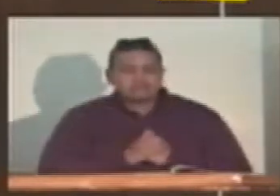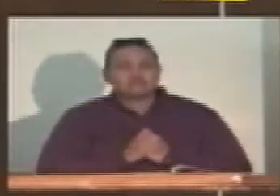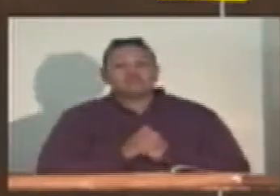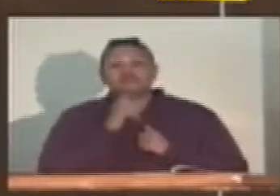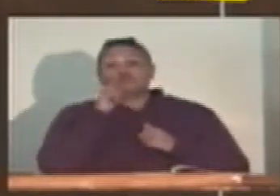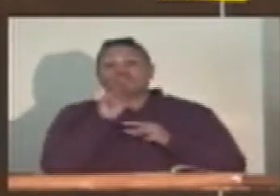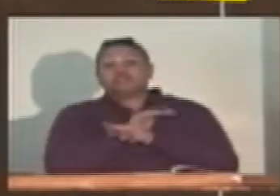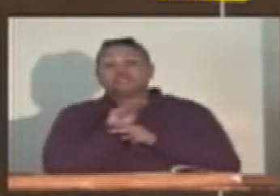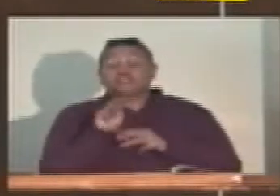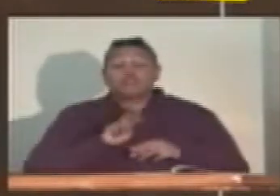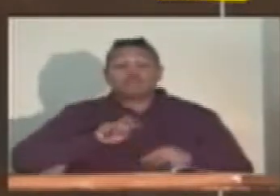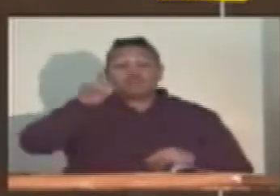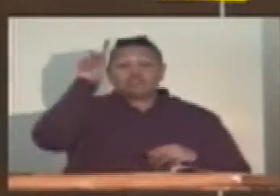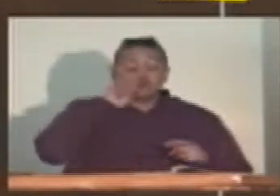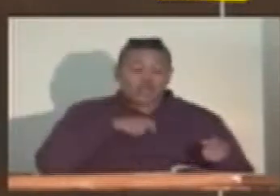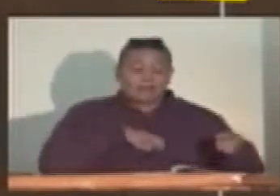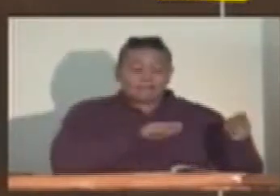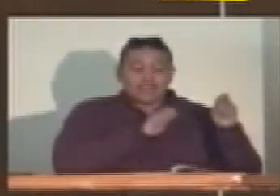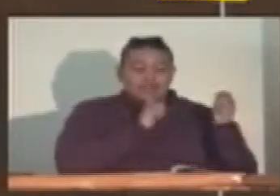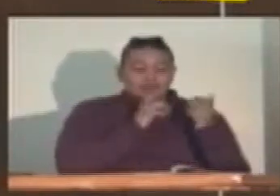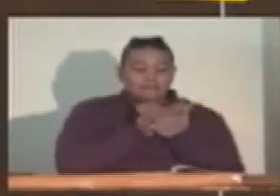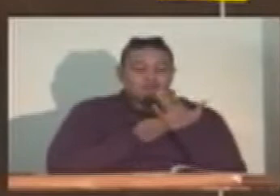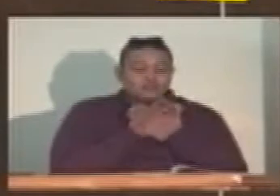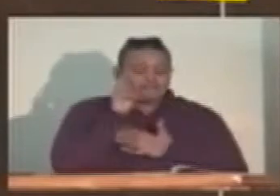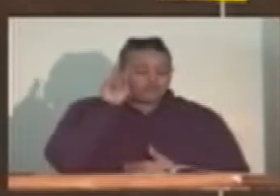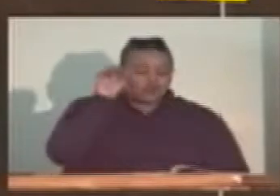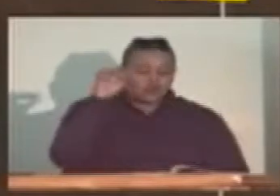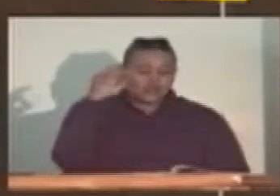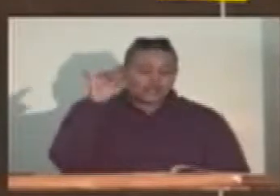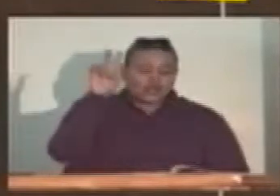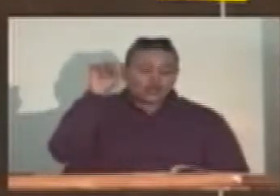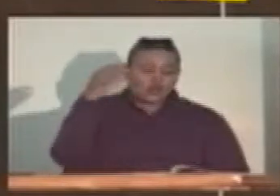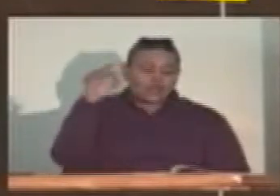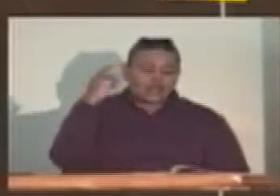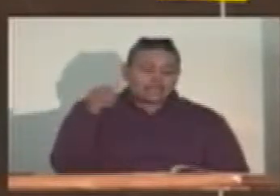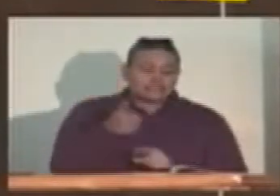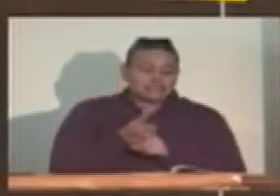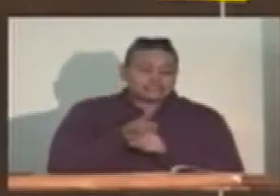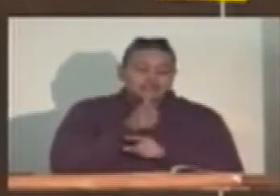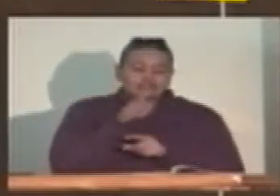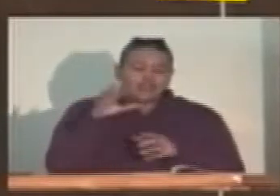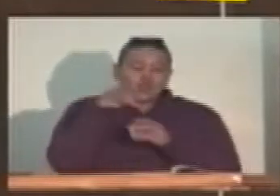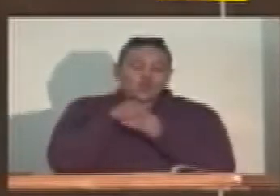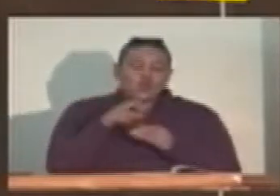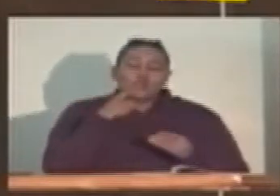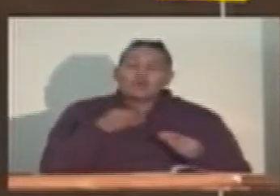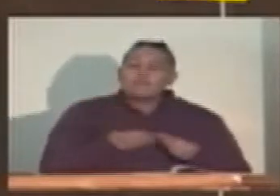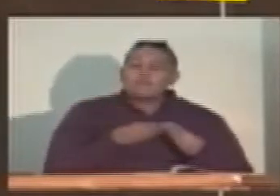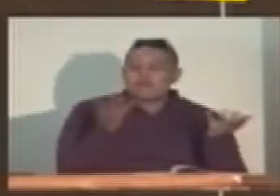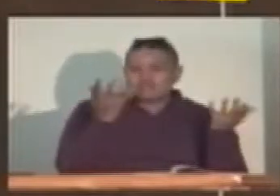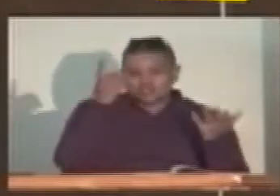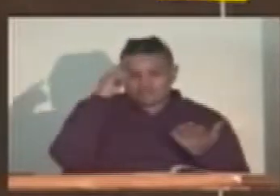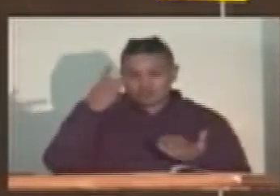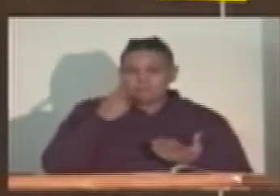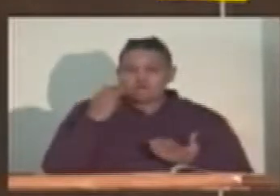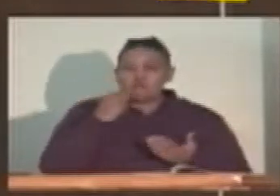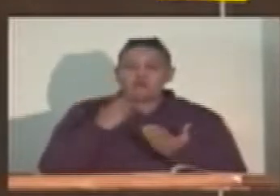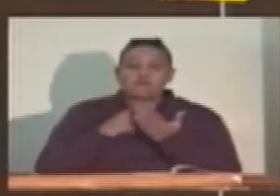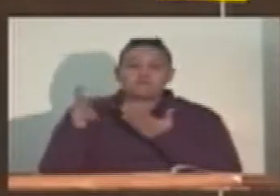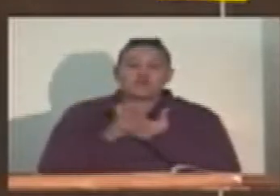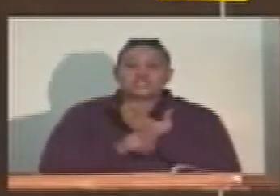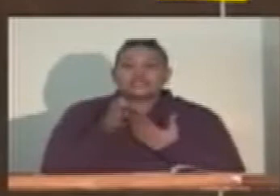The Ministry of Transport and Mining's budget for 2018-19 does not include a provision for the